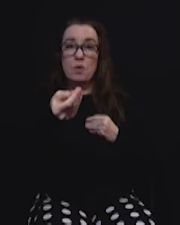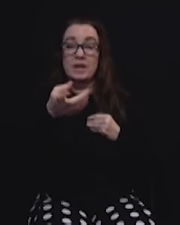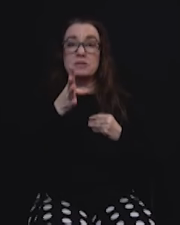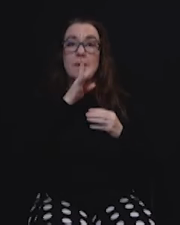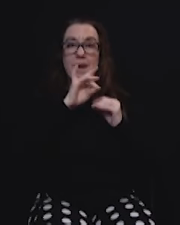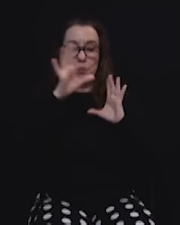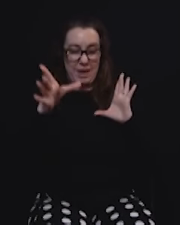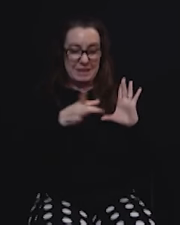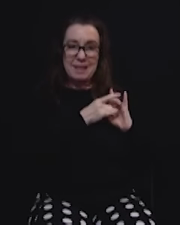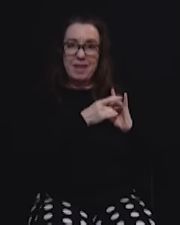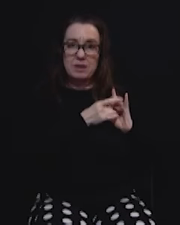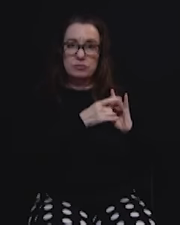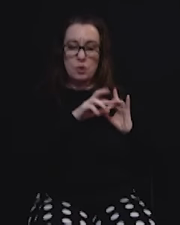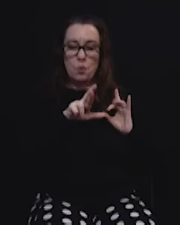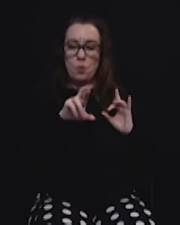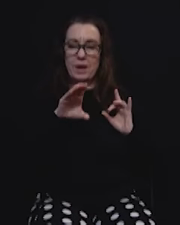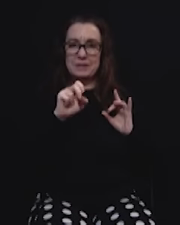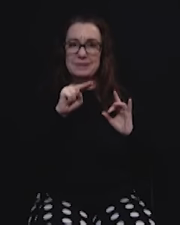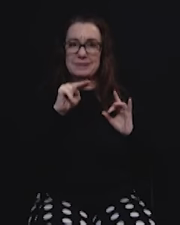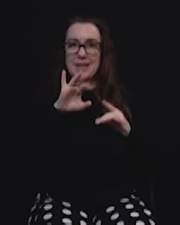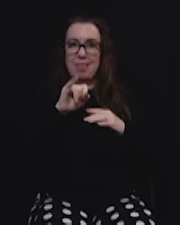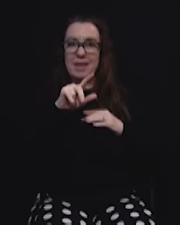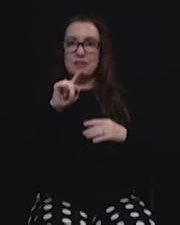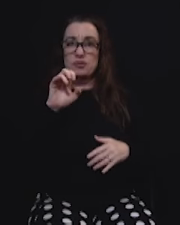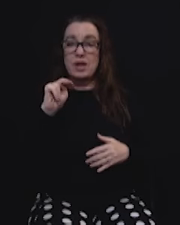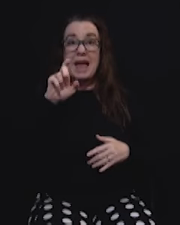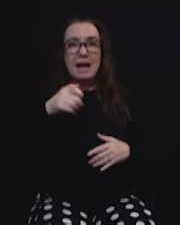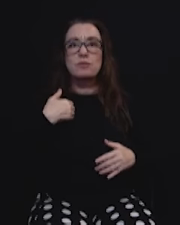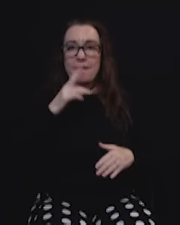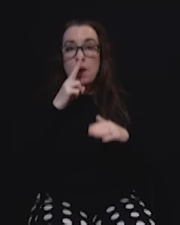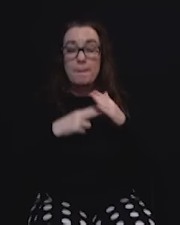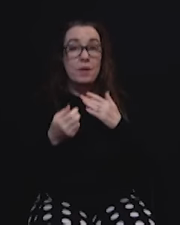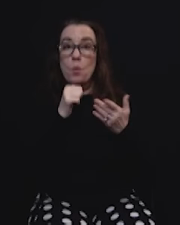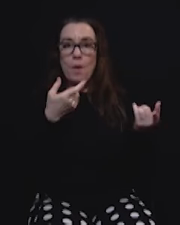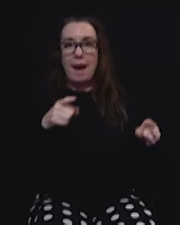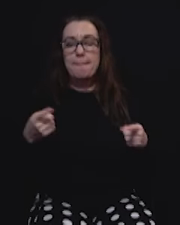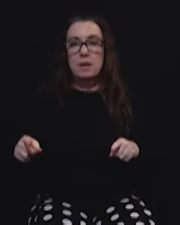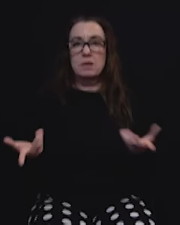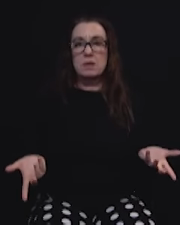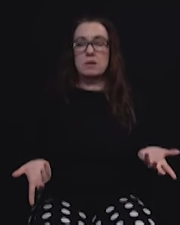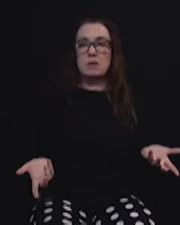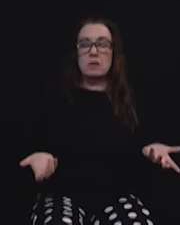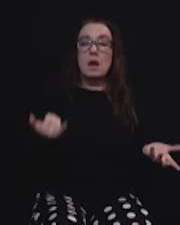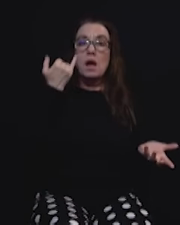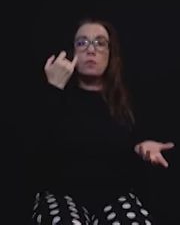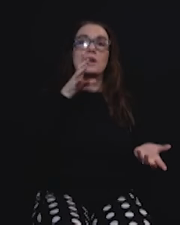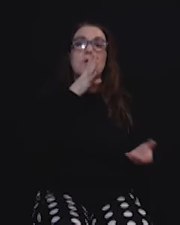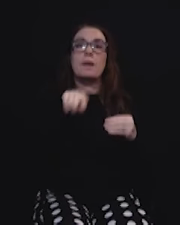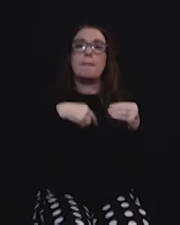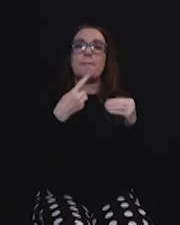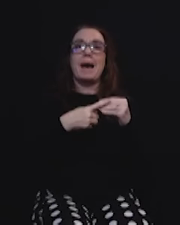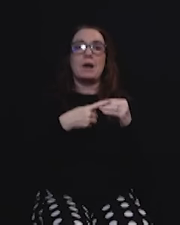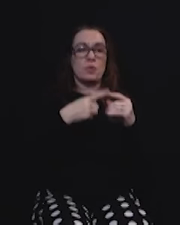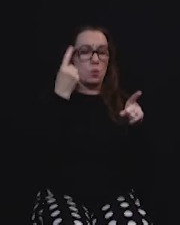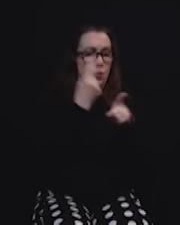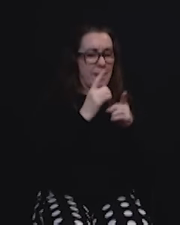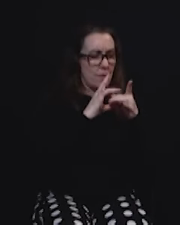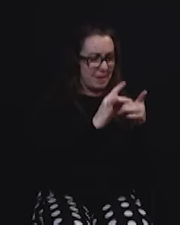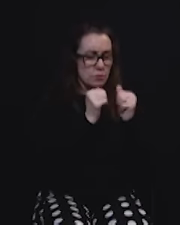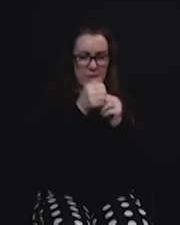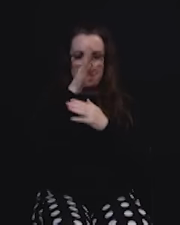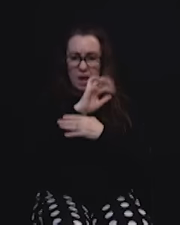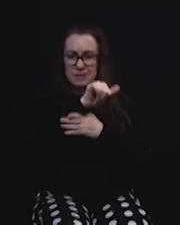reconciliation, it has to involve humility. Otherwise, it won't happen. If we're going to talk about right relationships with God